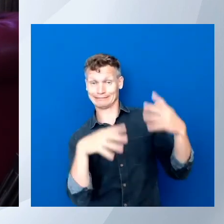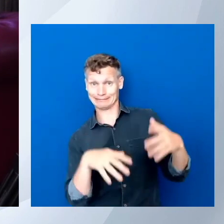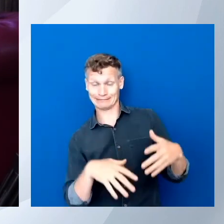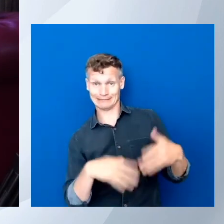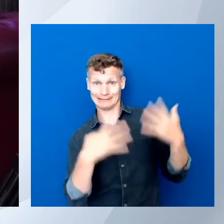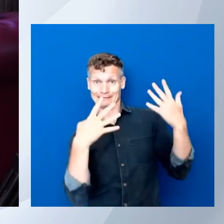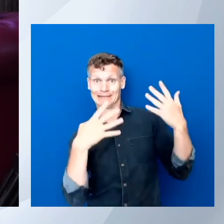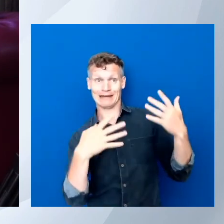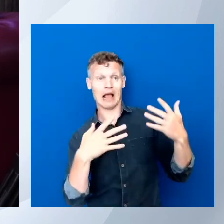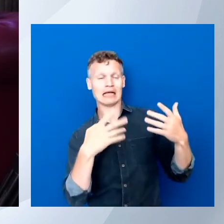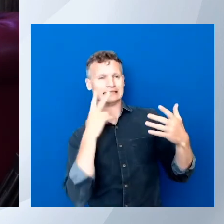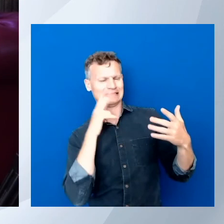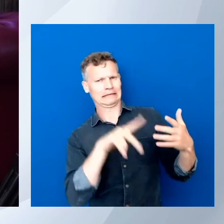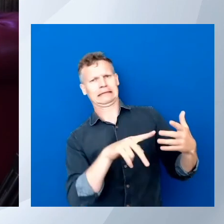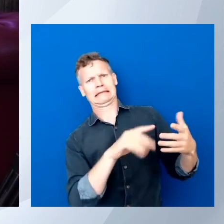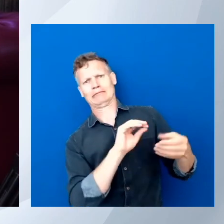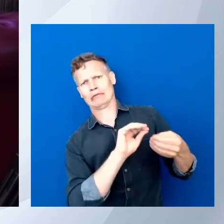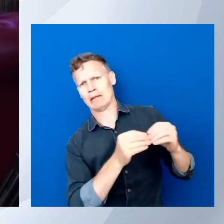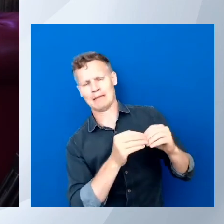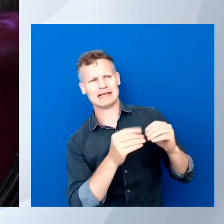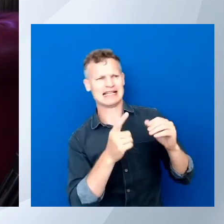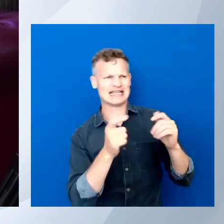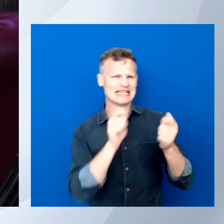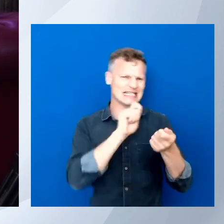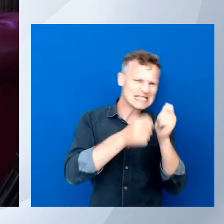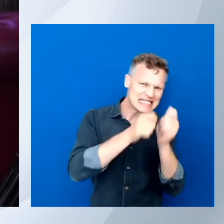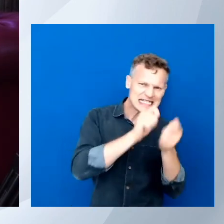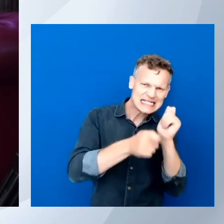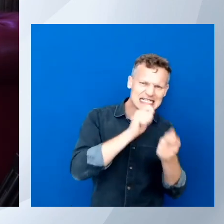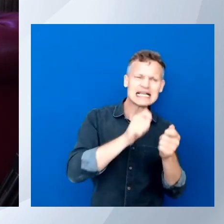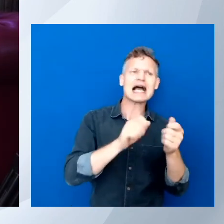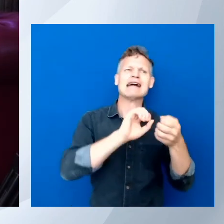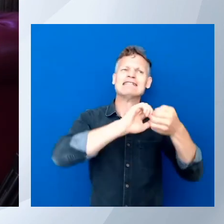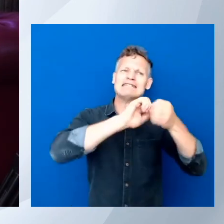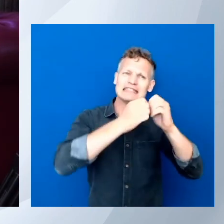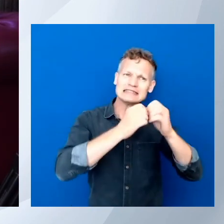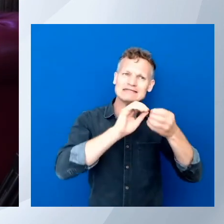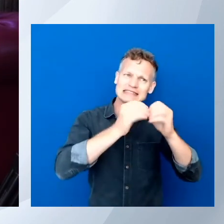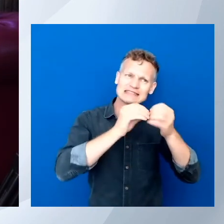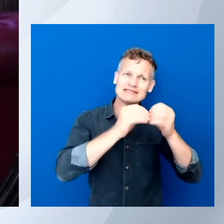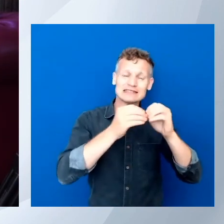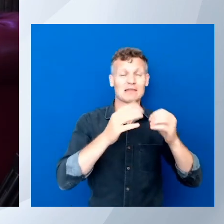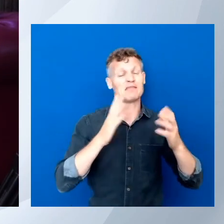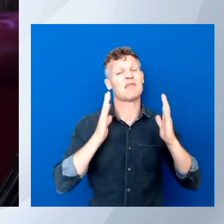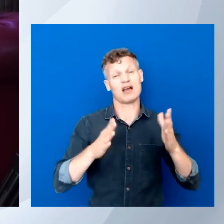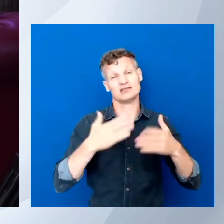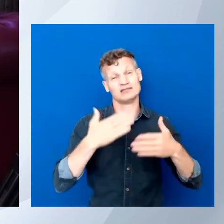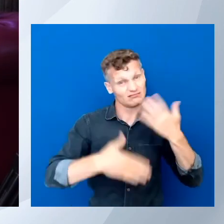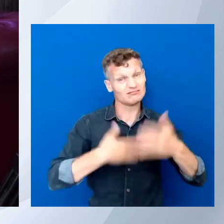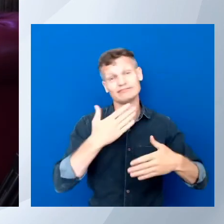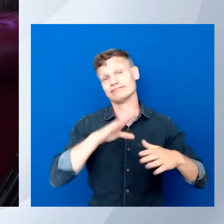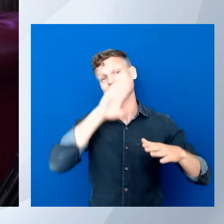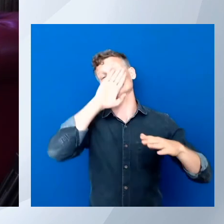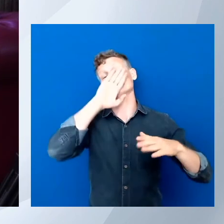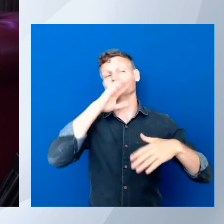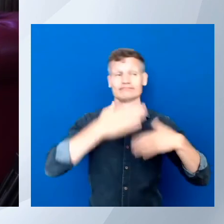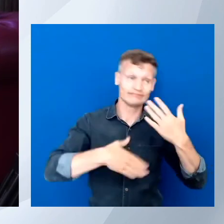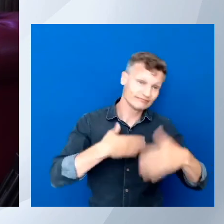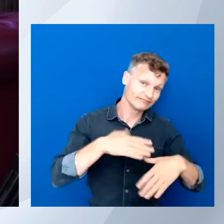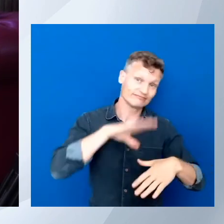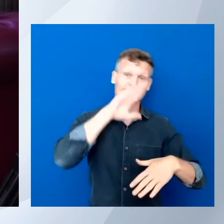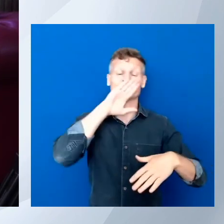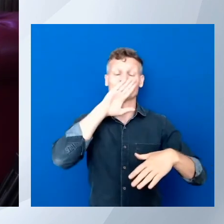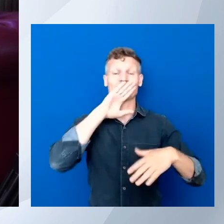then you will start to learn how it actually works. It's learn by doing, and actually later on, once you are an expert, it's